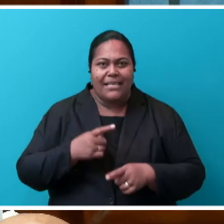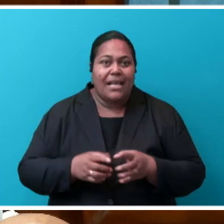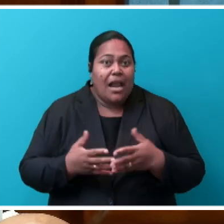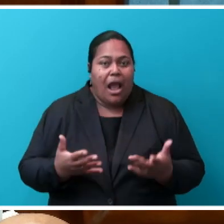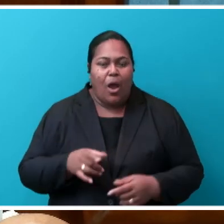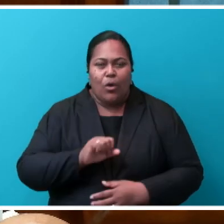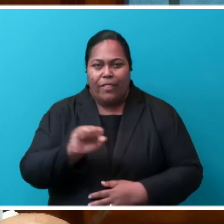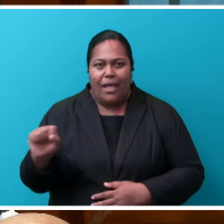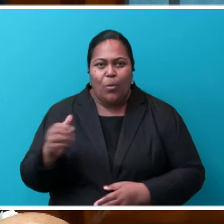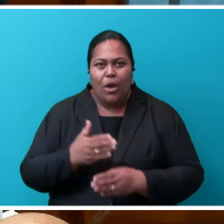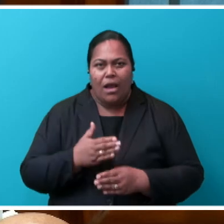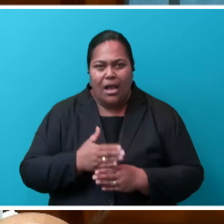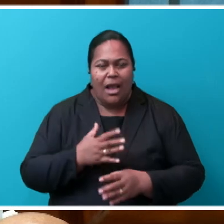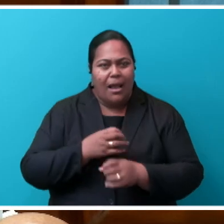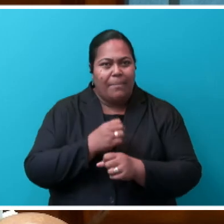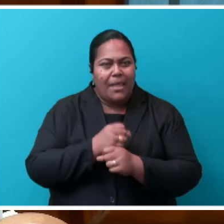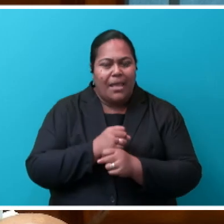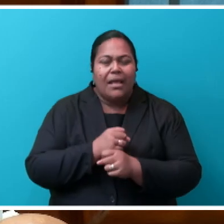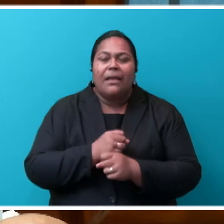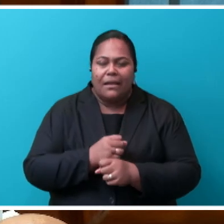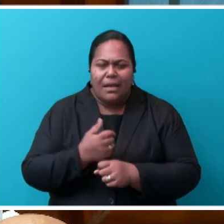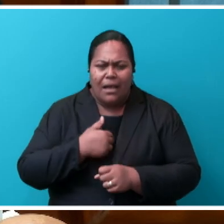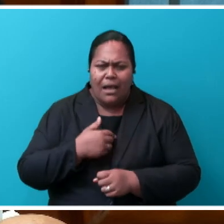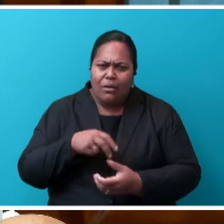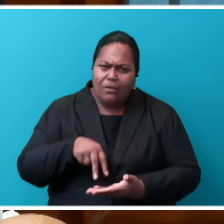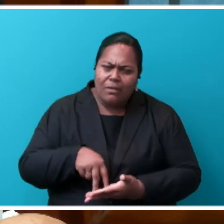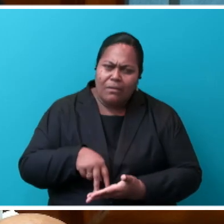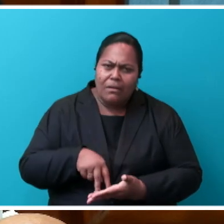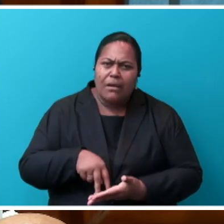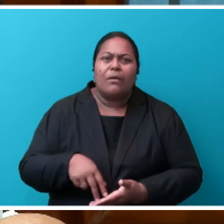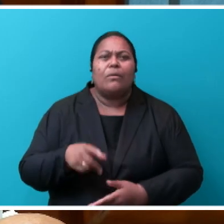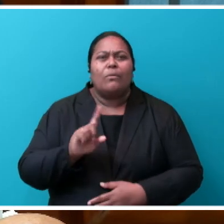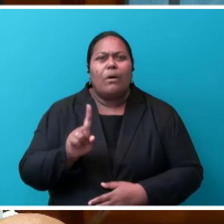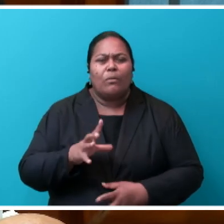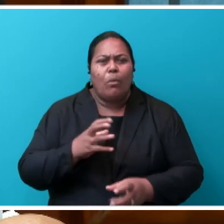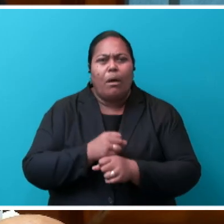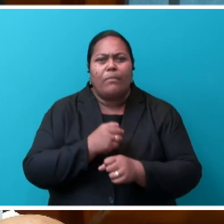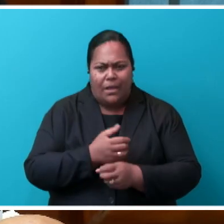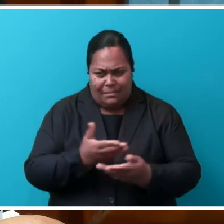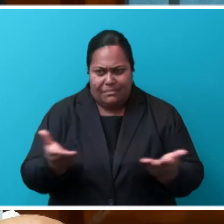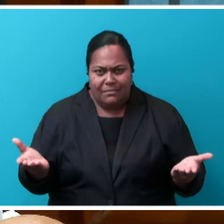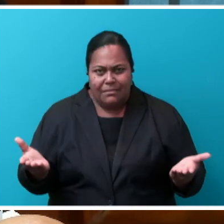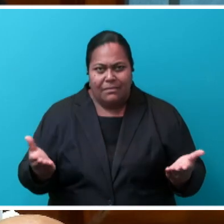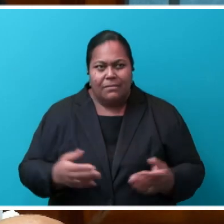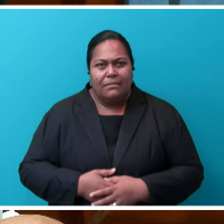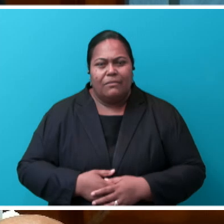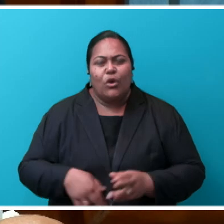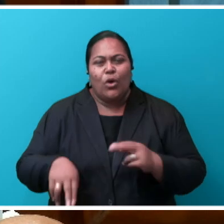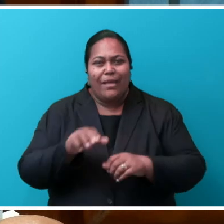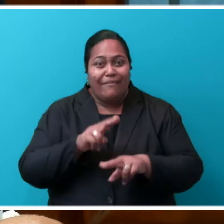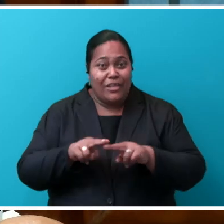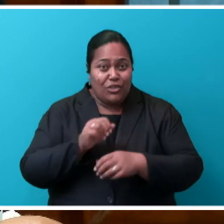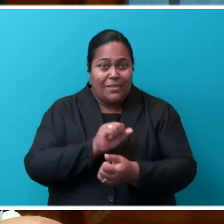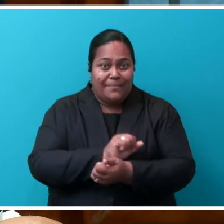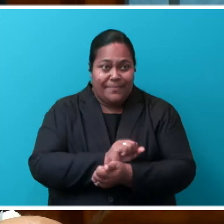I rise to update this August House of the approved job evaluation exercise of the Fiji Correction Services. The primary goal